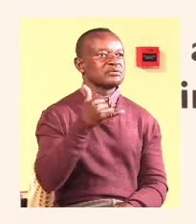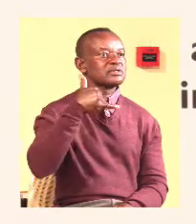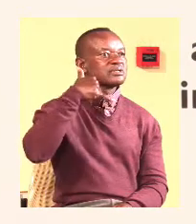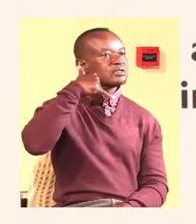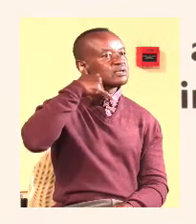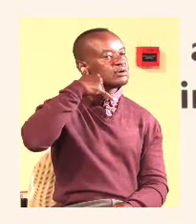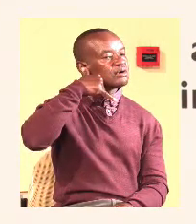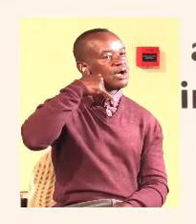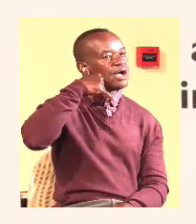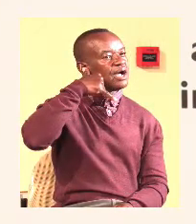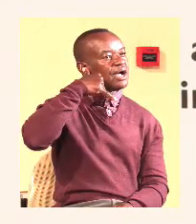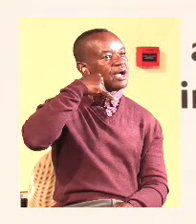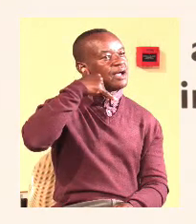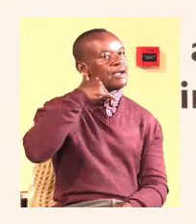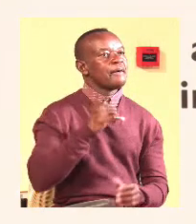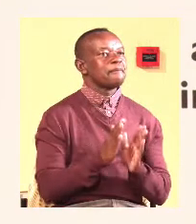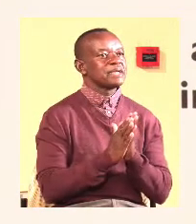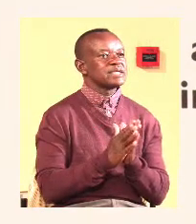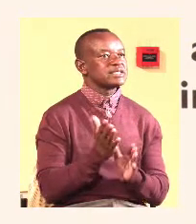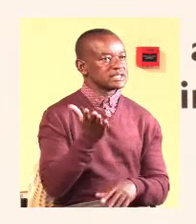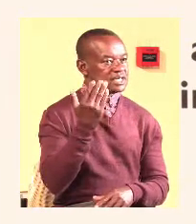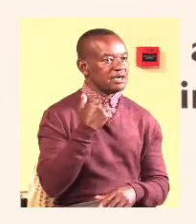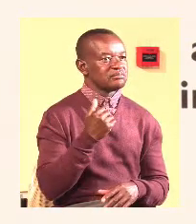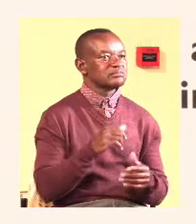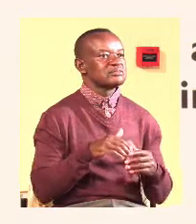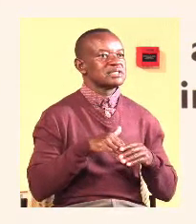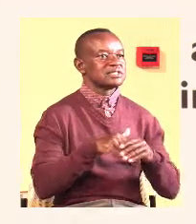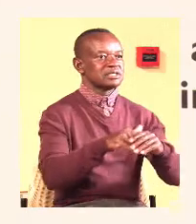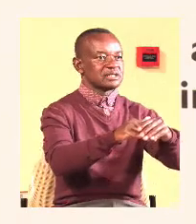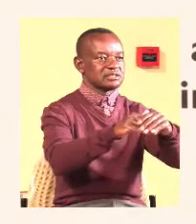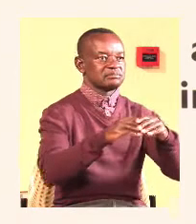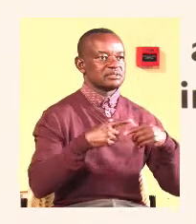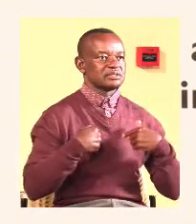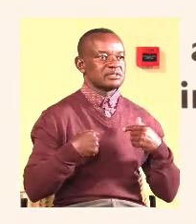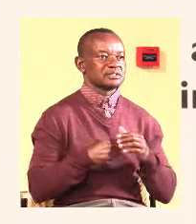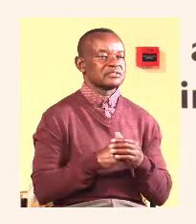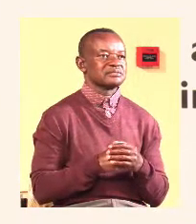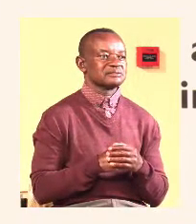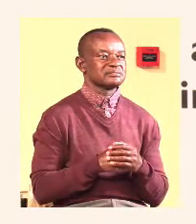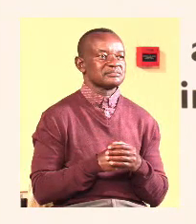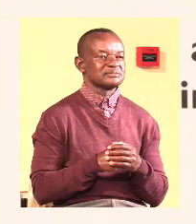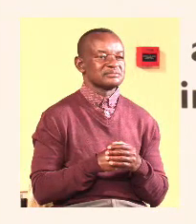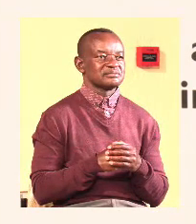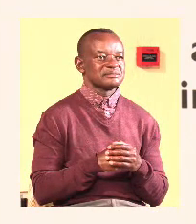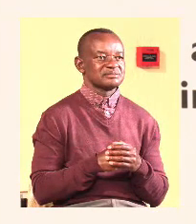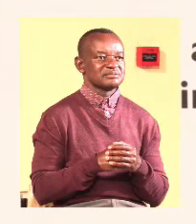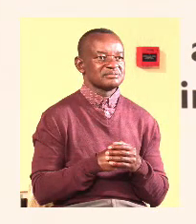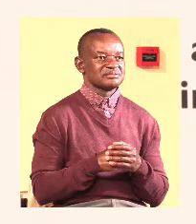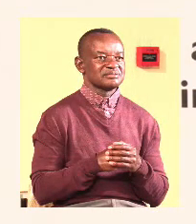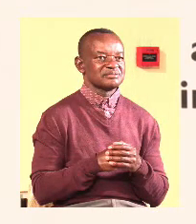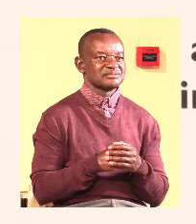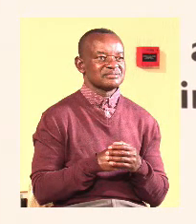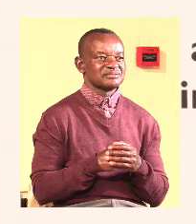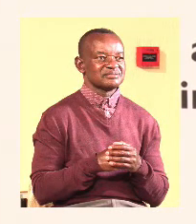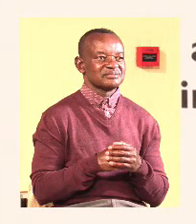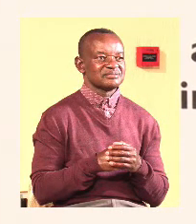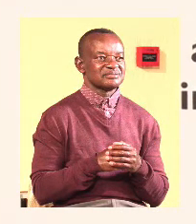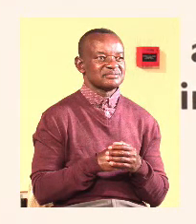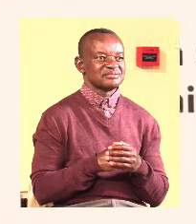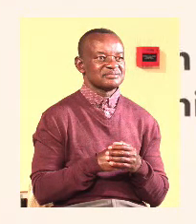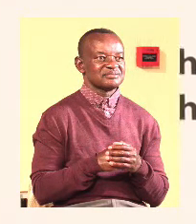of essential services, not for visiting purposes. There we have it. Taxis only to move when they